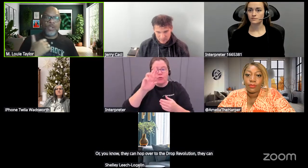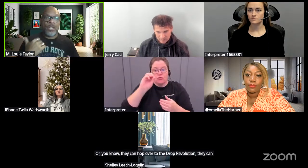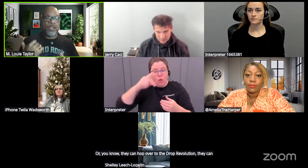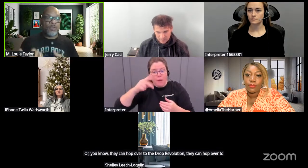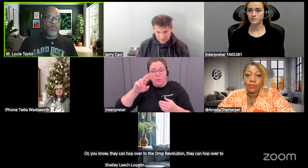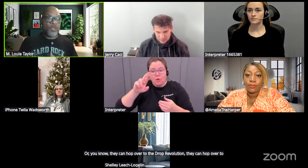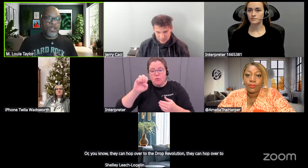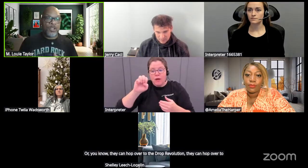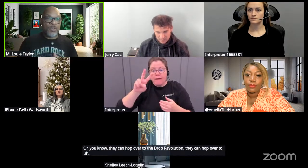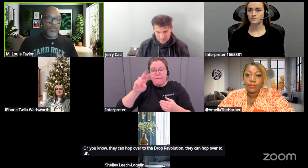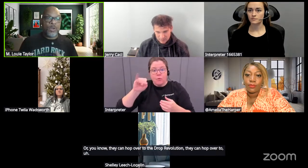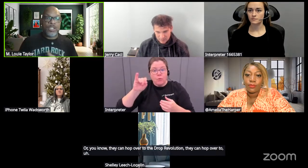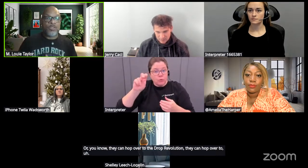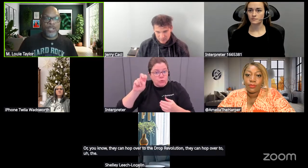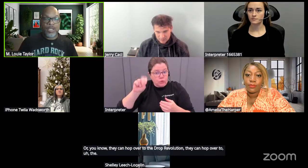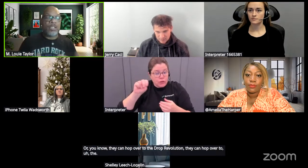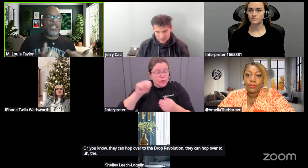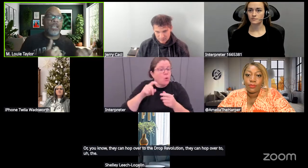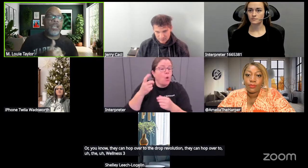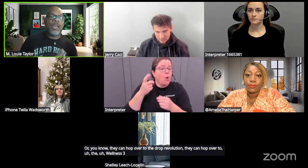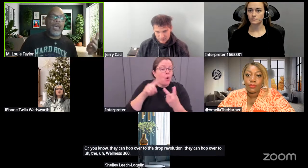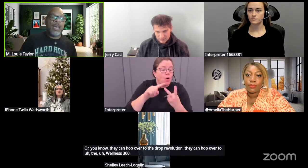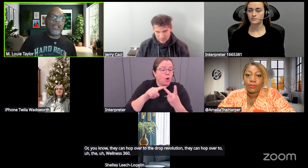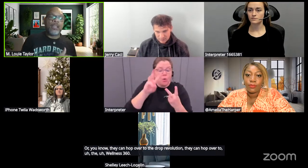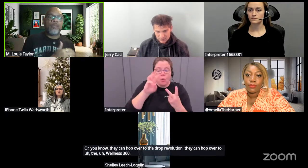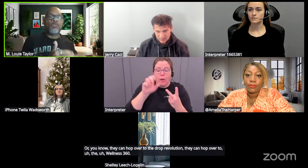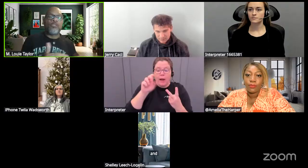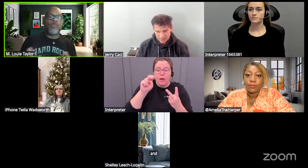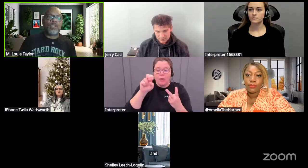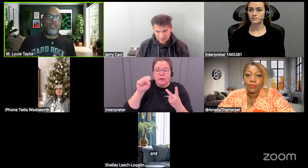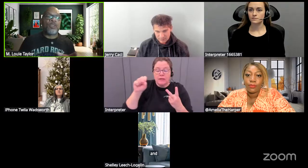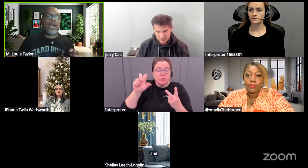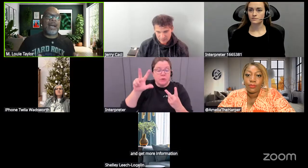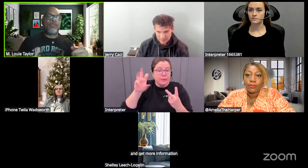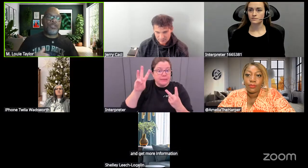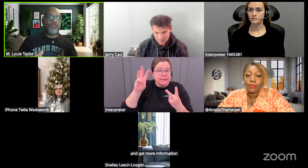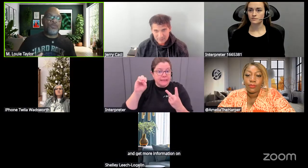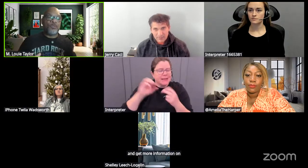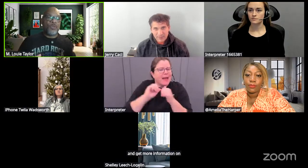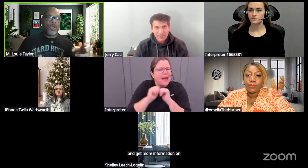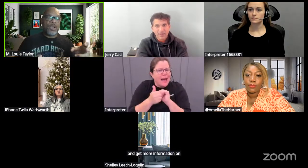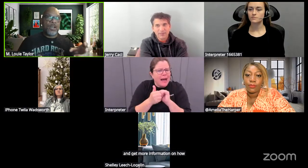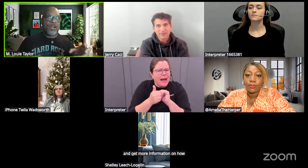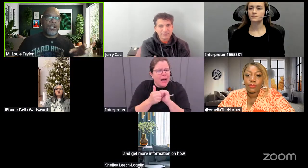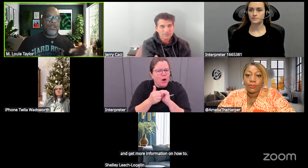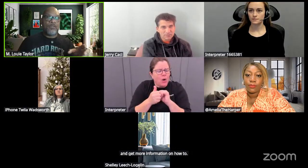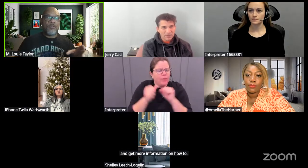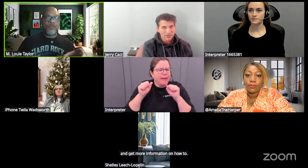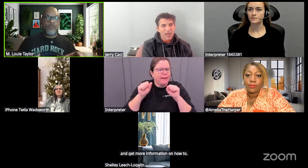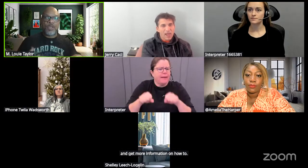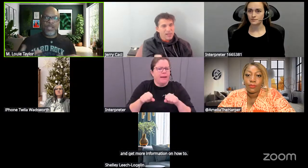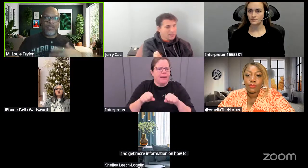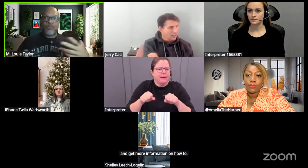to the Wellness 360 and get more information on how to uh,